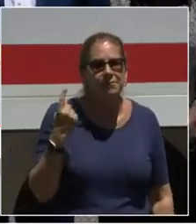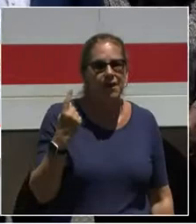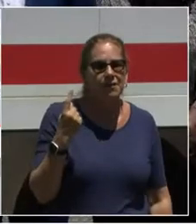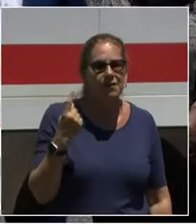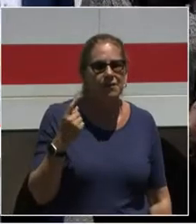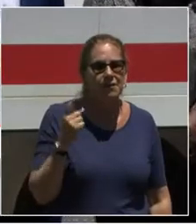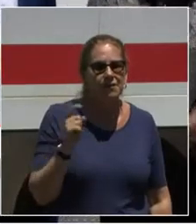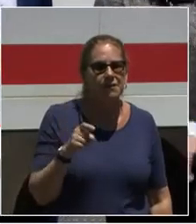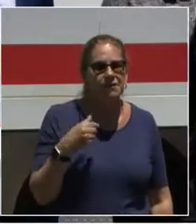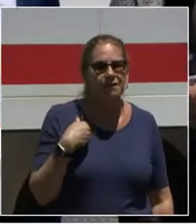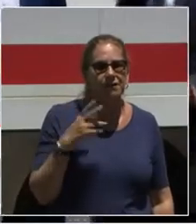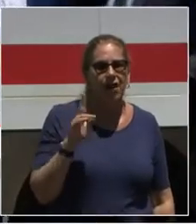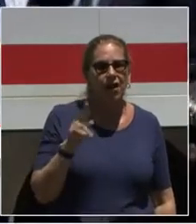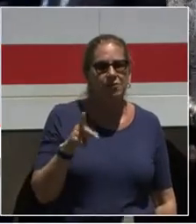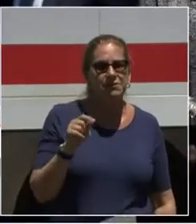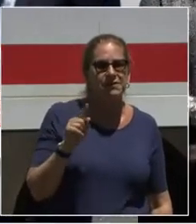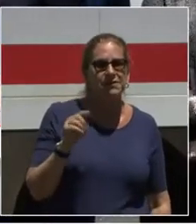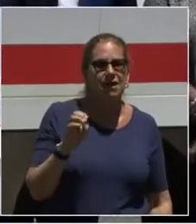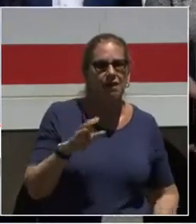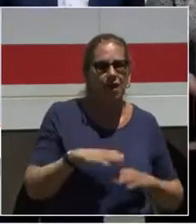Farley.